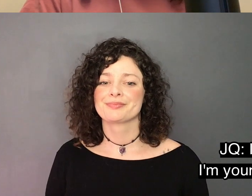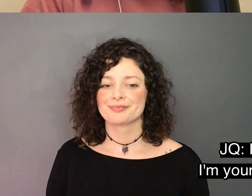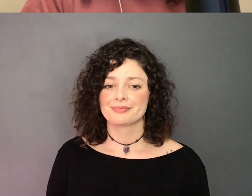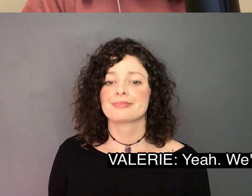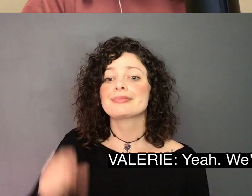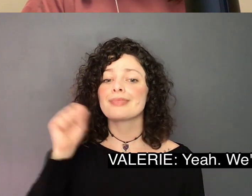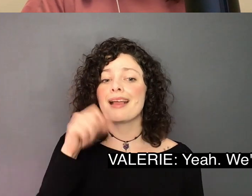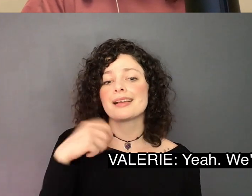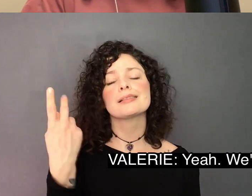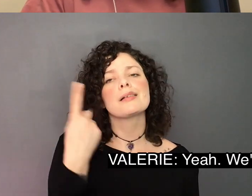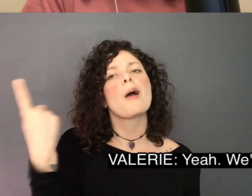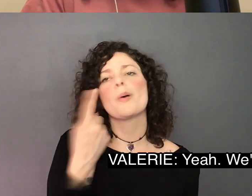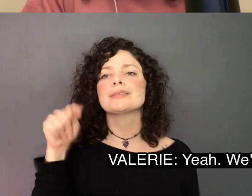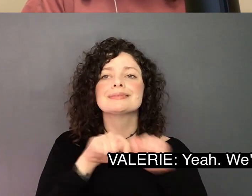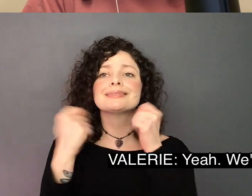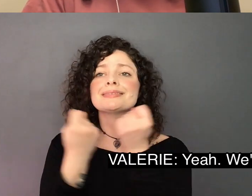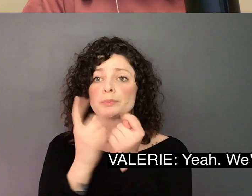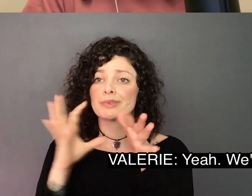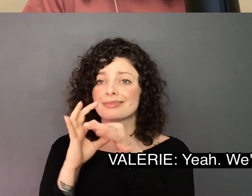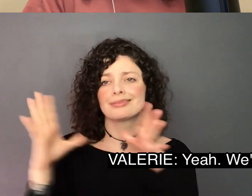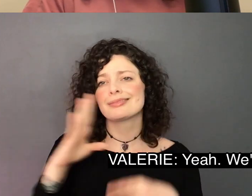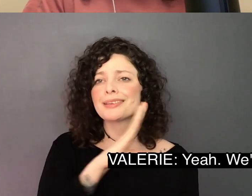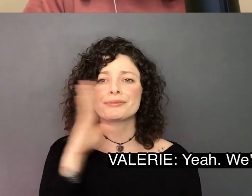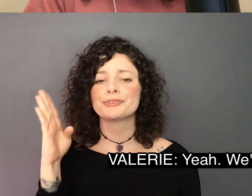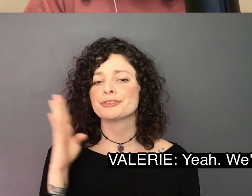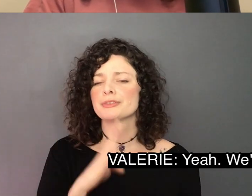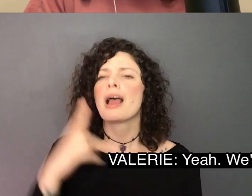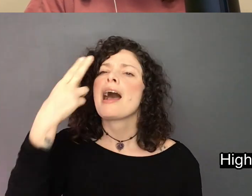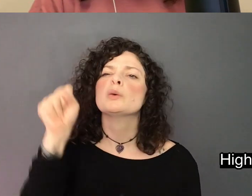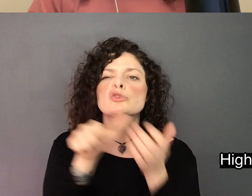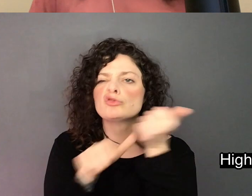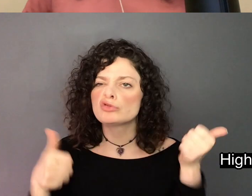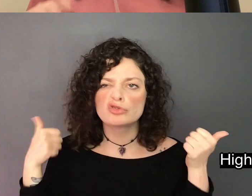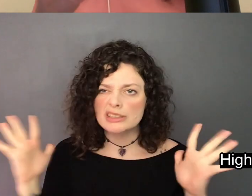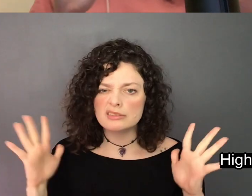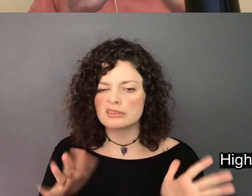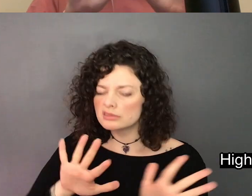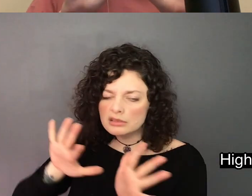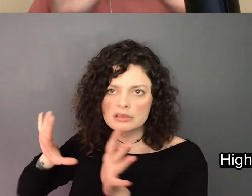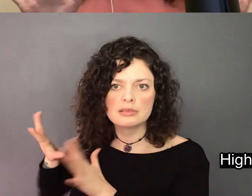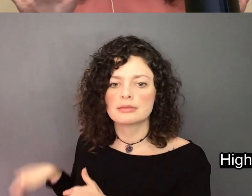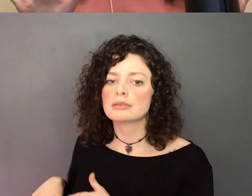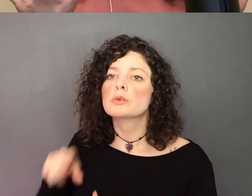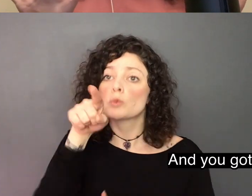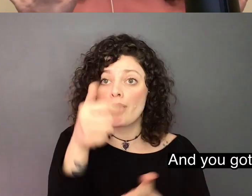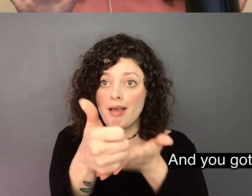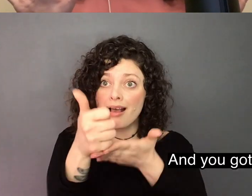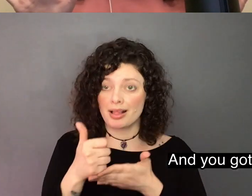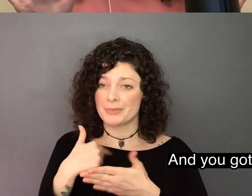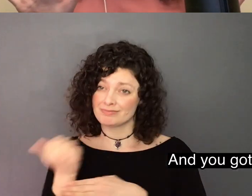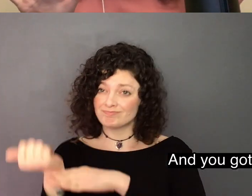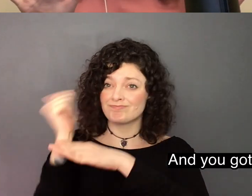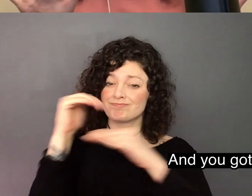favorite person. Yeah, we're never not gonna be a team. High school is shit,